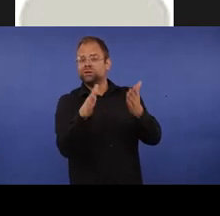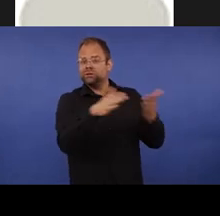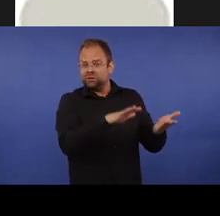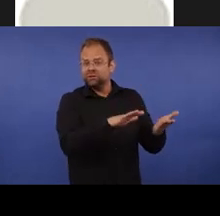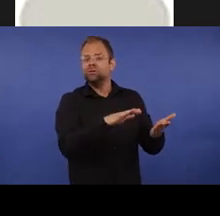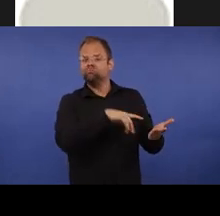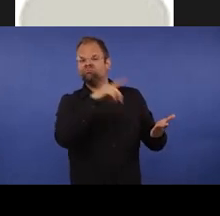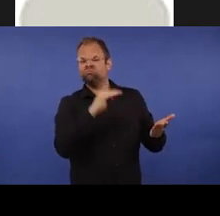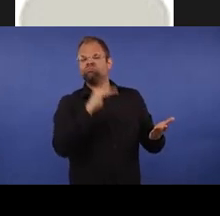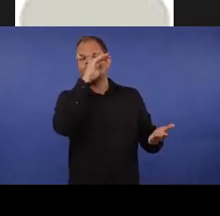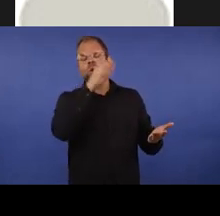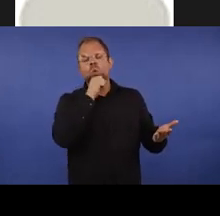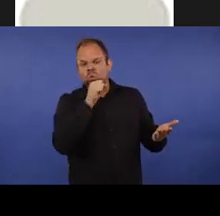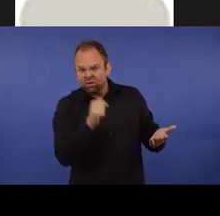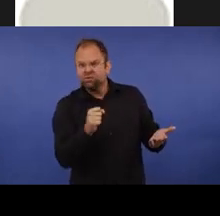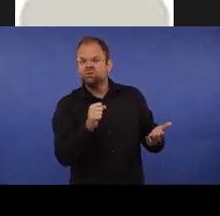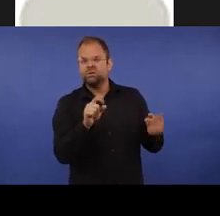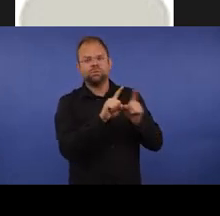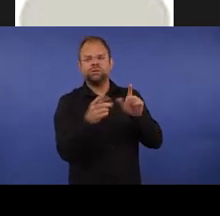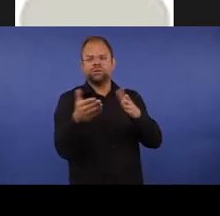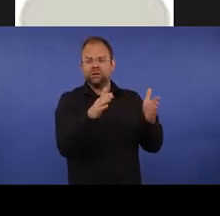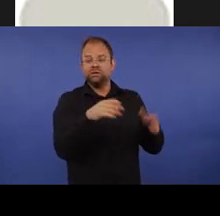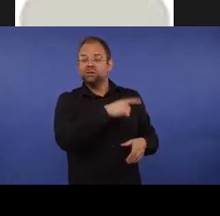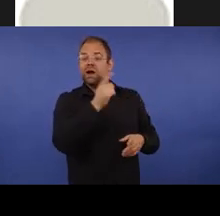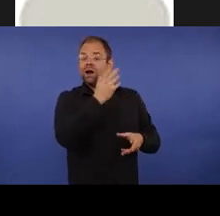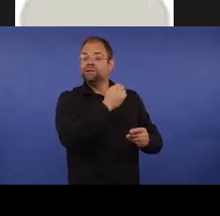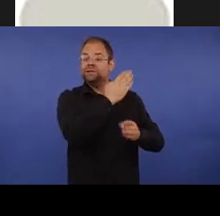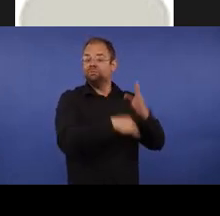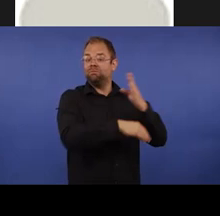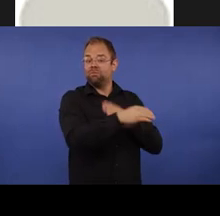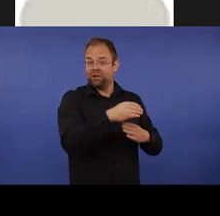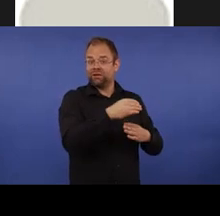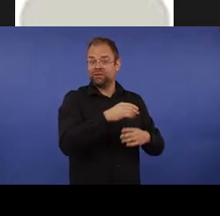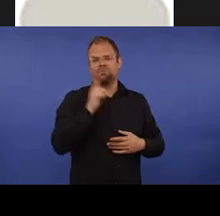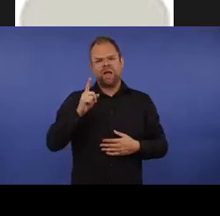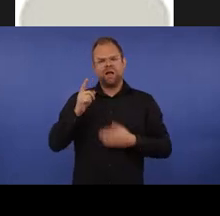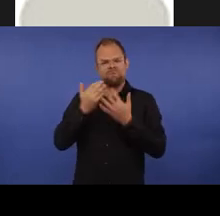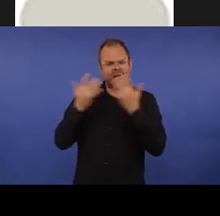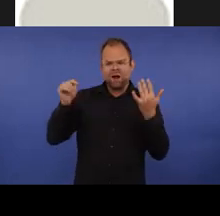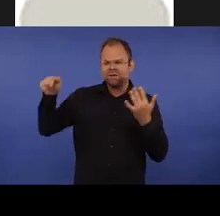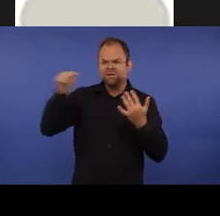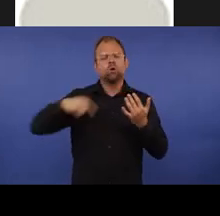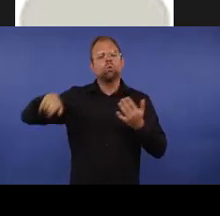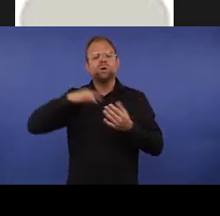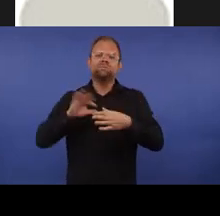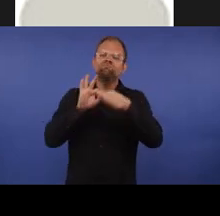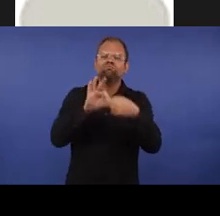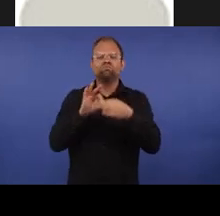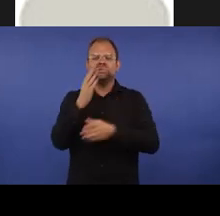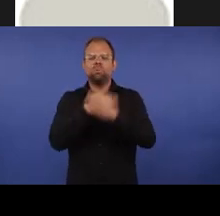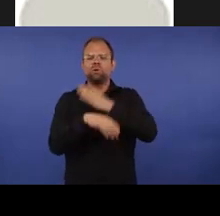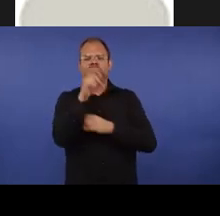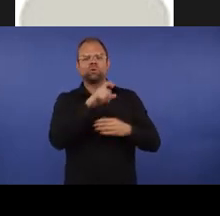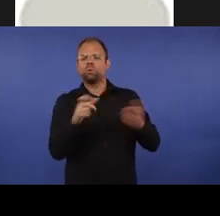a disability because of stigma. These are issues we have to address. Likewise, we really need to expand